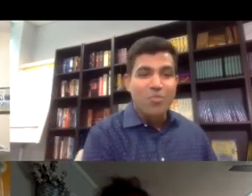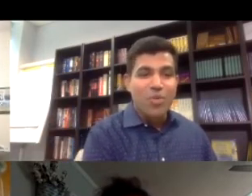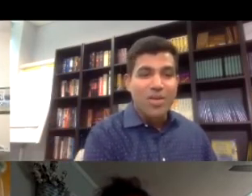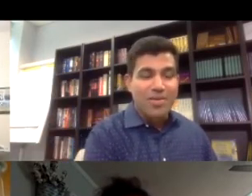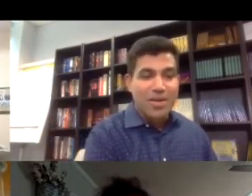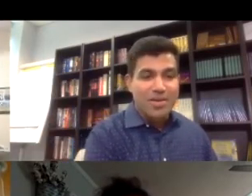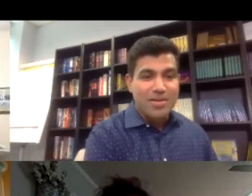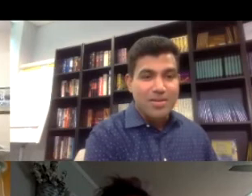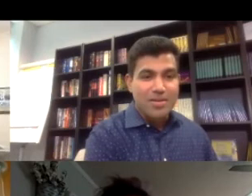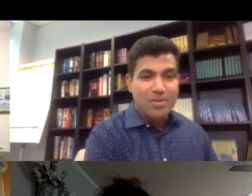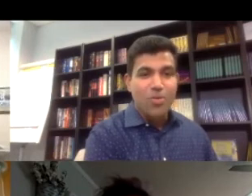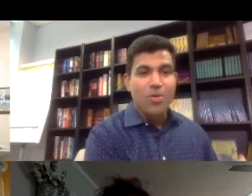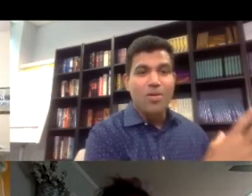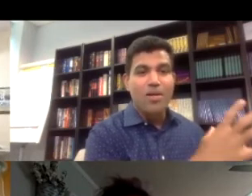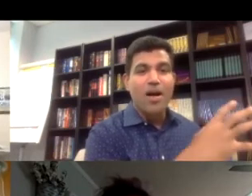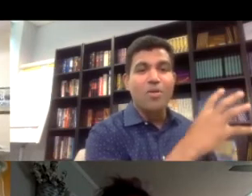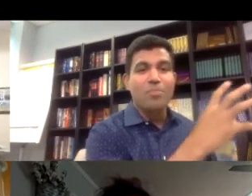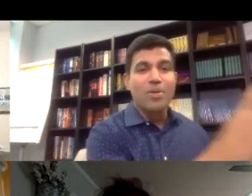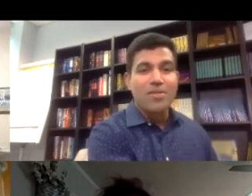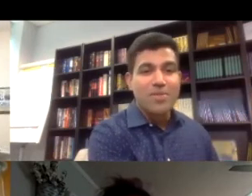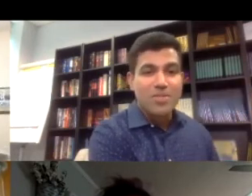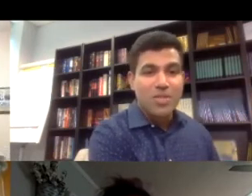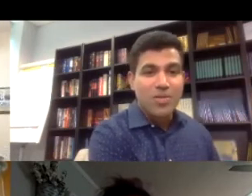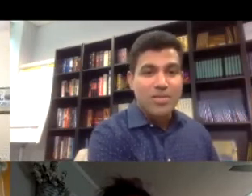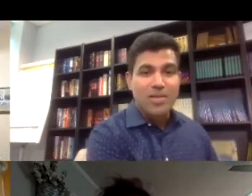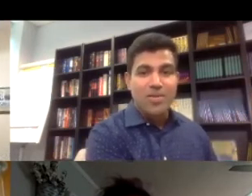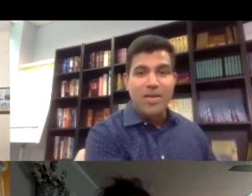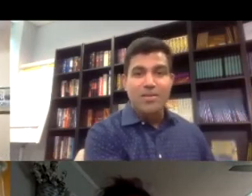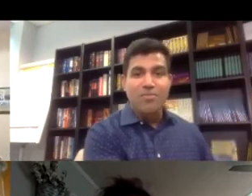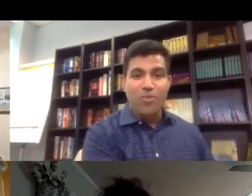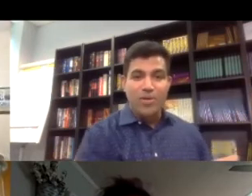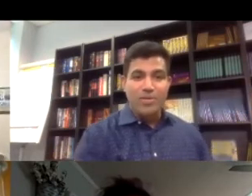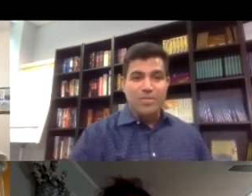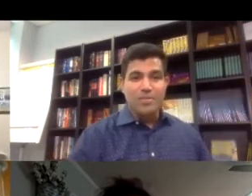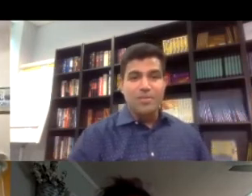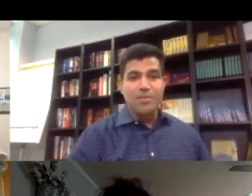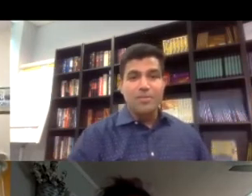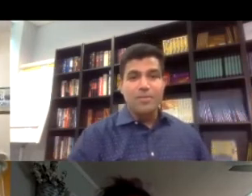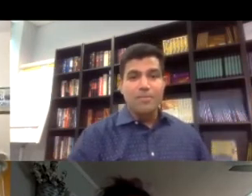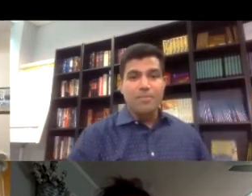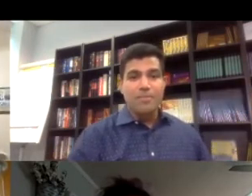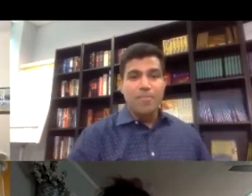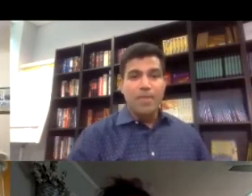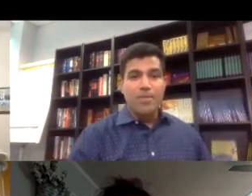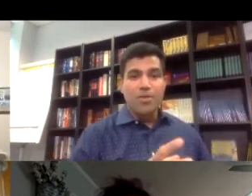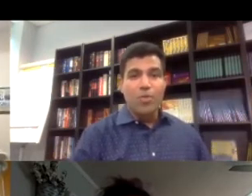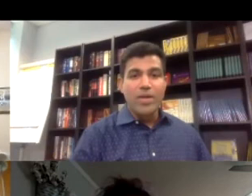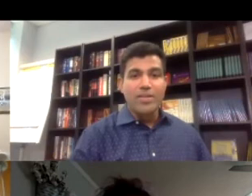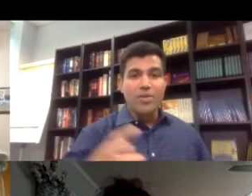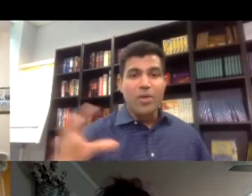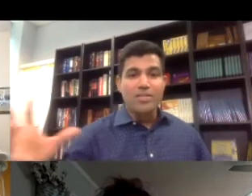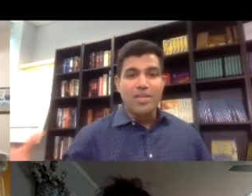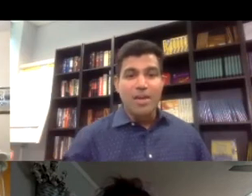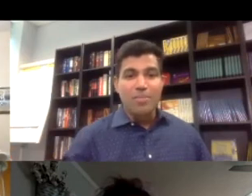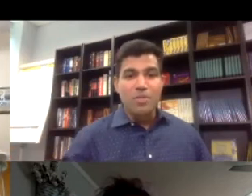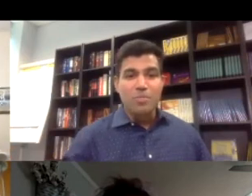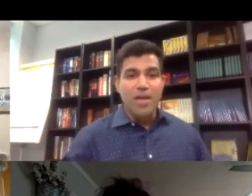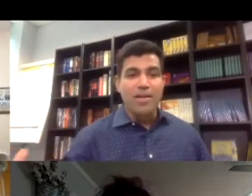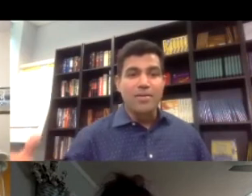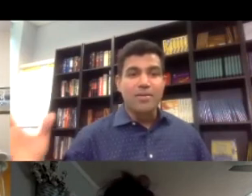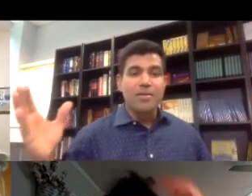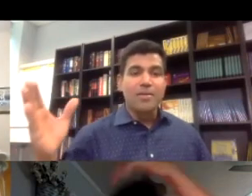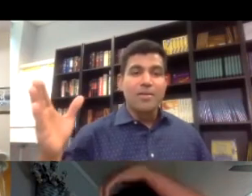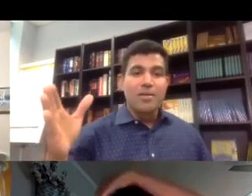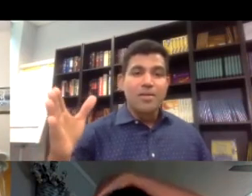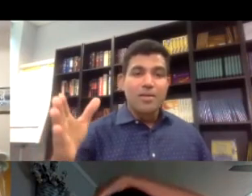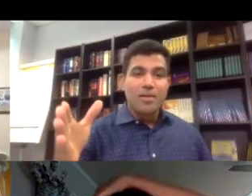messes that we created, or our previous generation created for us. Instead of waiting to escape this